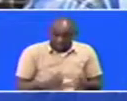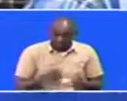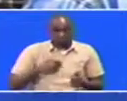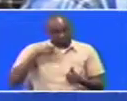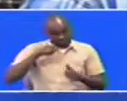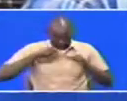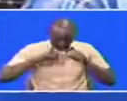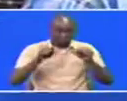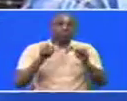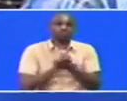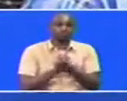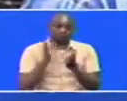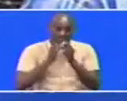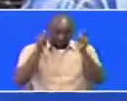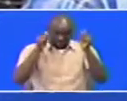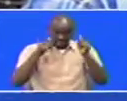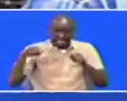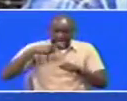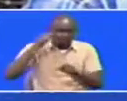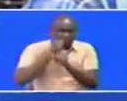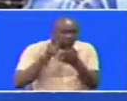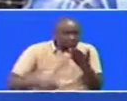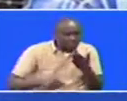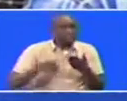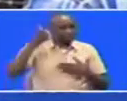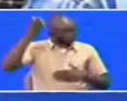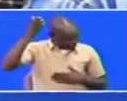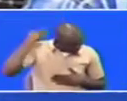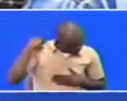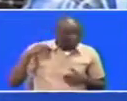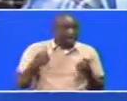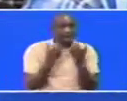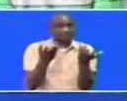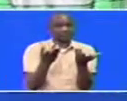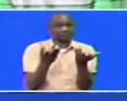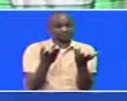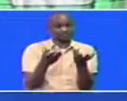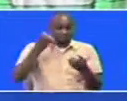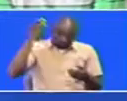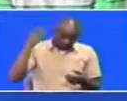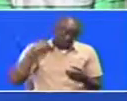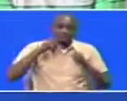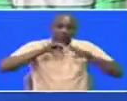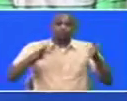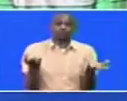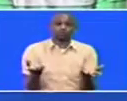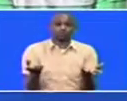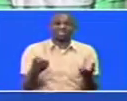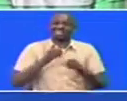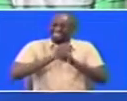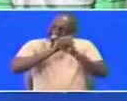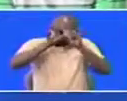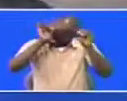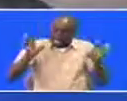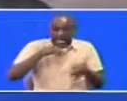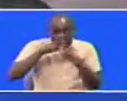is there. And what we are doing is actually what we was supposed to have been. This was supposed to have been seen before devolution. To be very clear